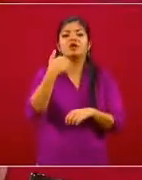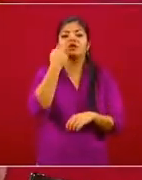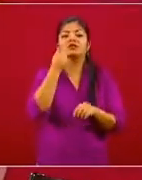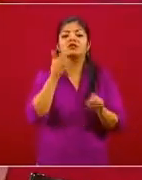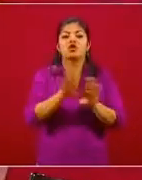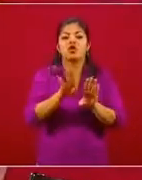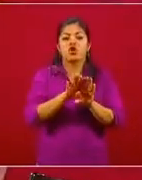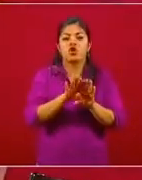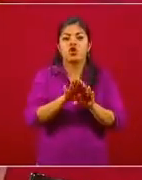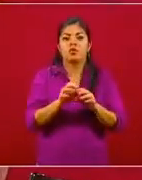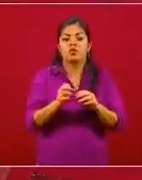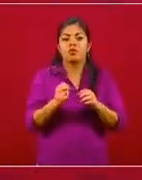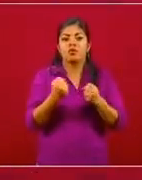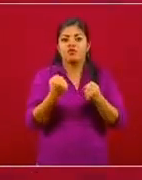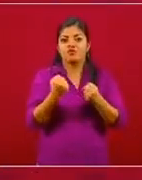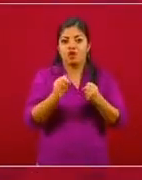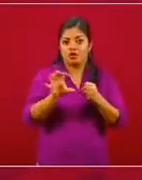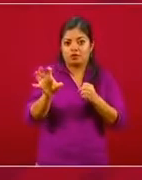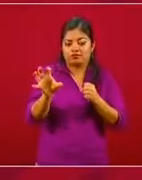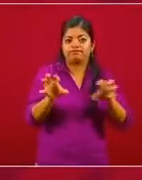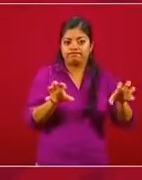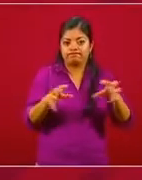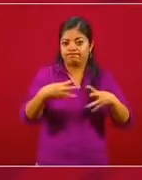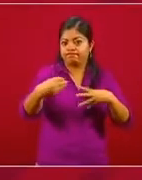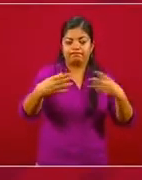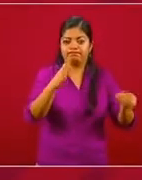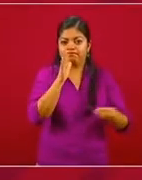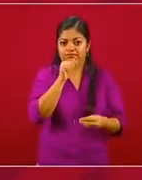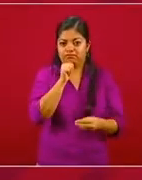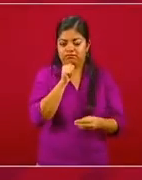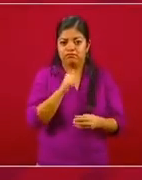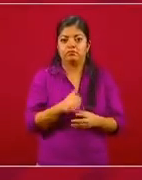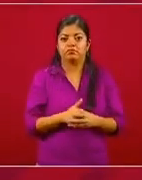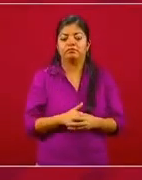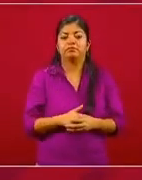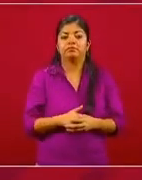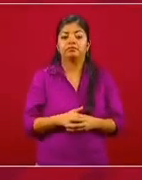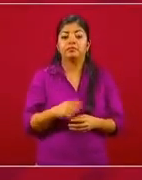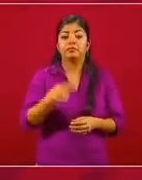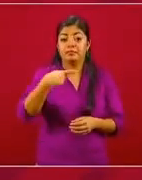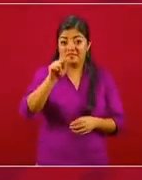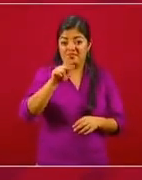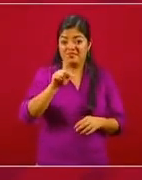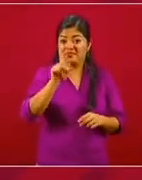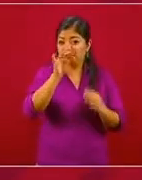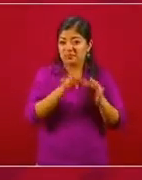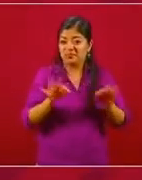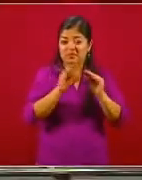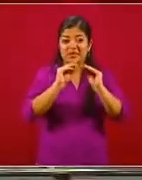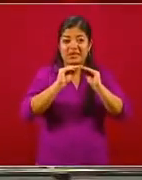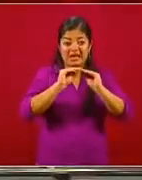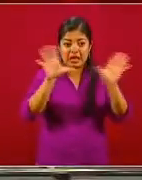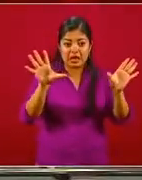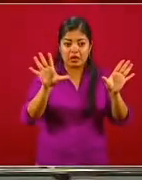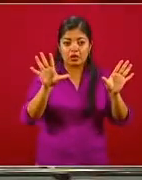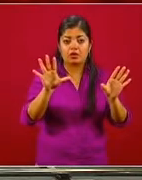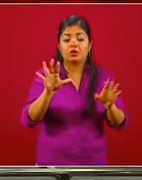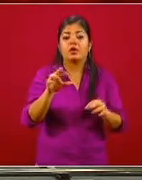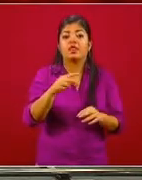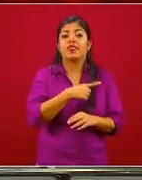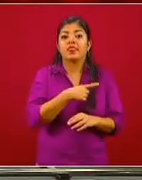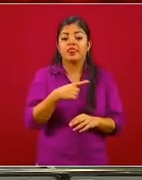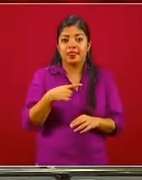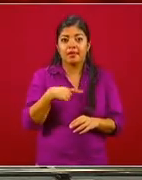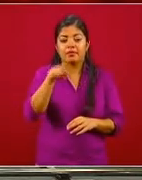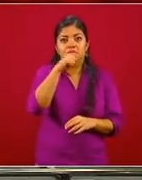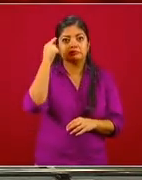high levels or considerable levels of transmission. So there are sort of buffering areas for the pandemic.